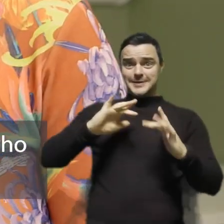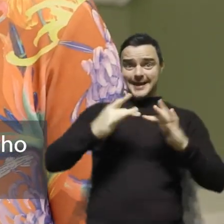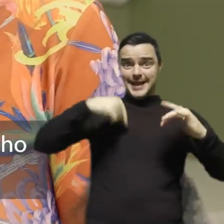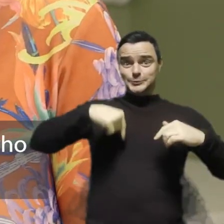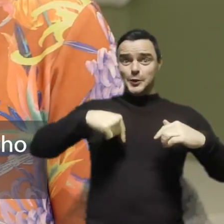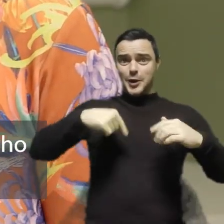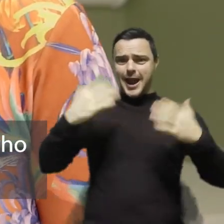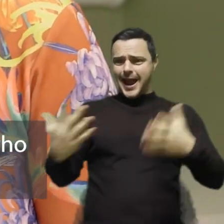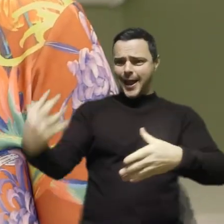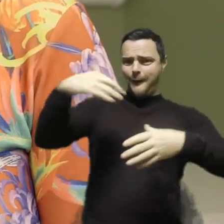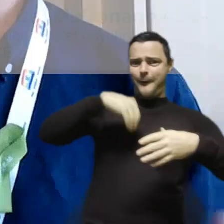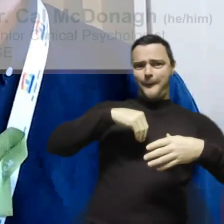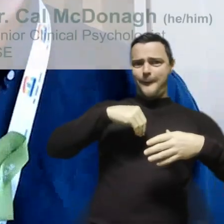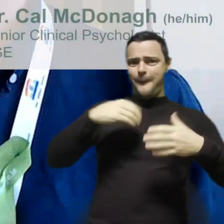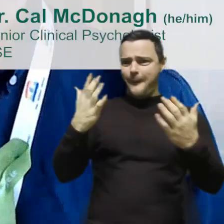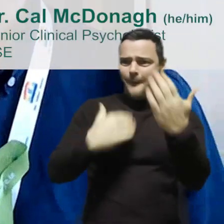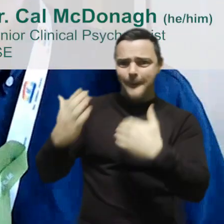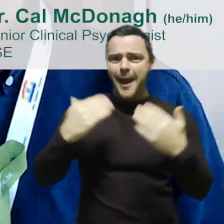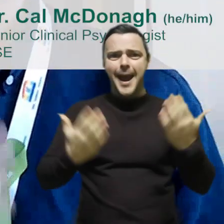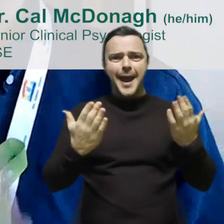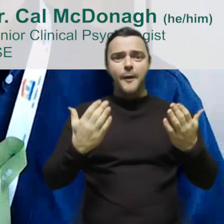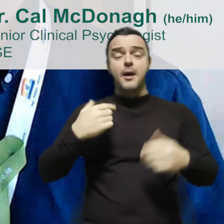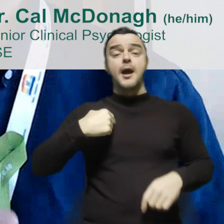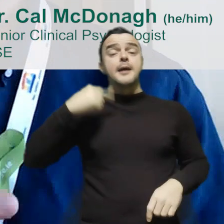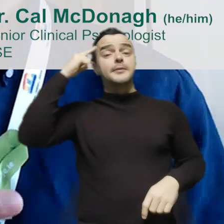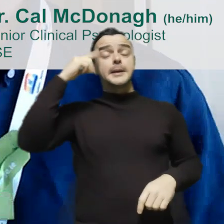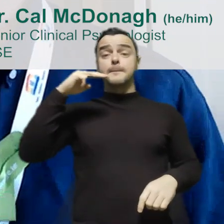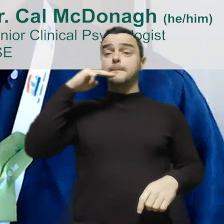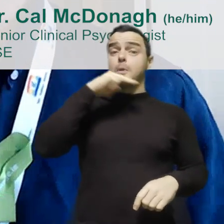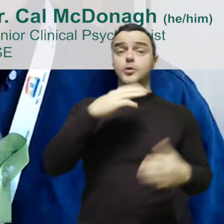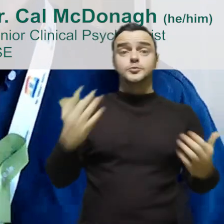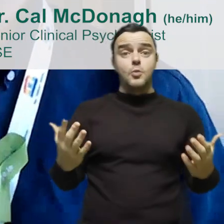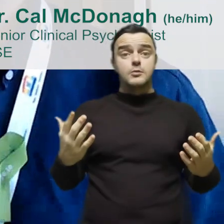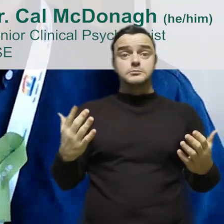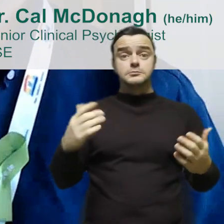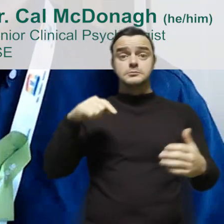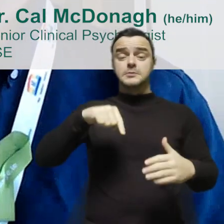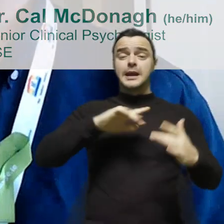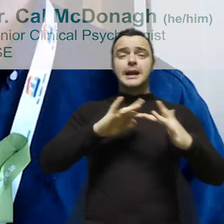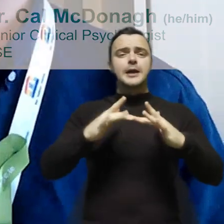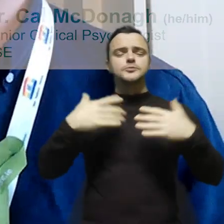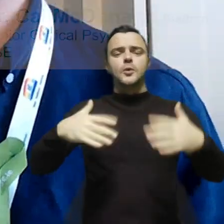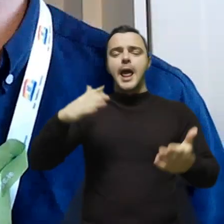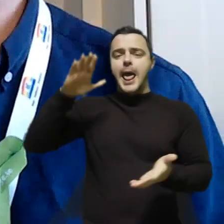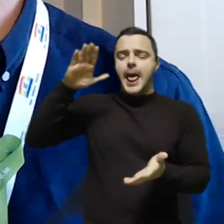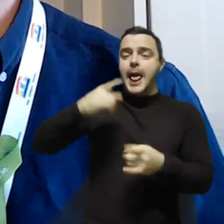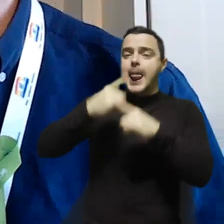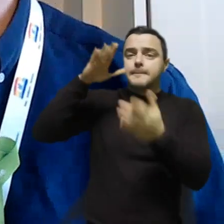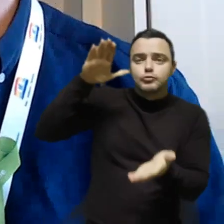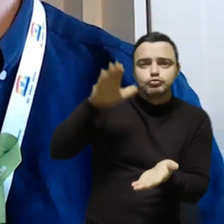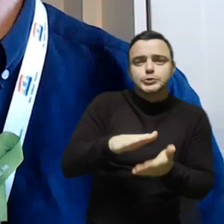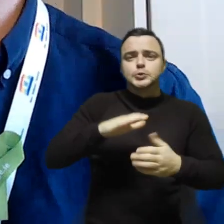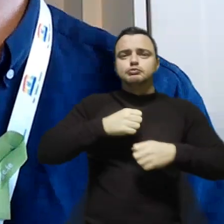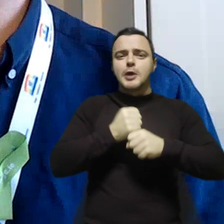it, what would you tell them? I think an important way that this network can help to reduce minority